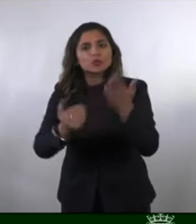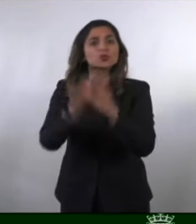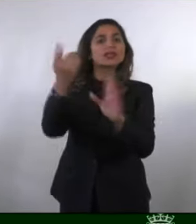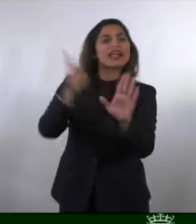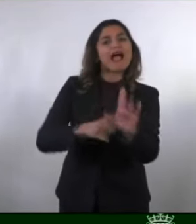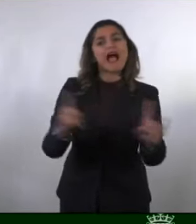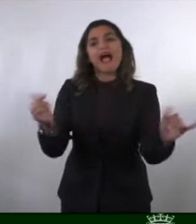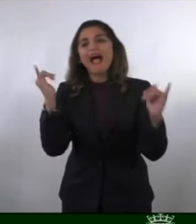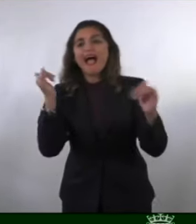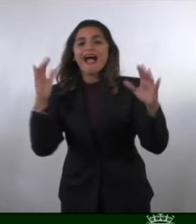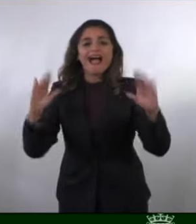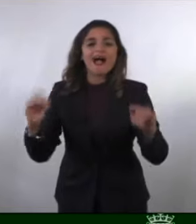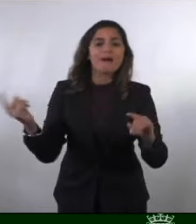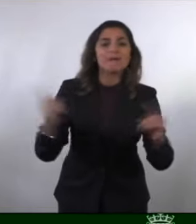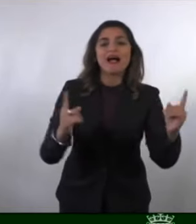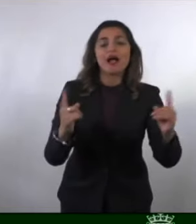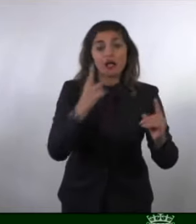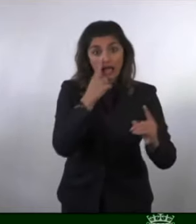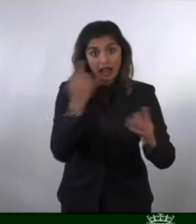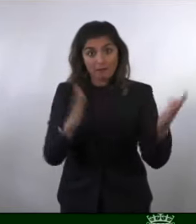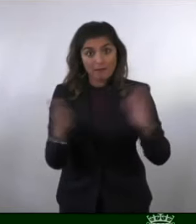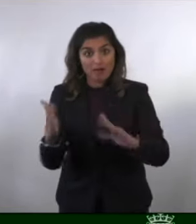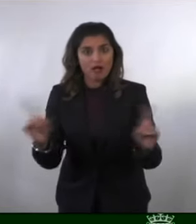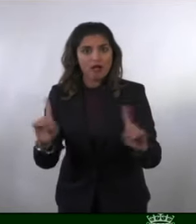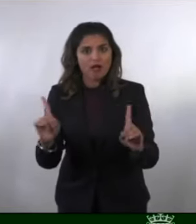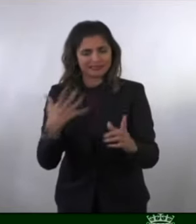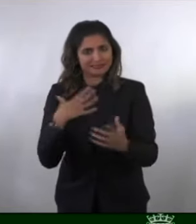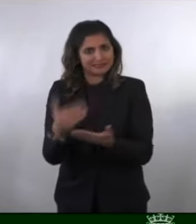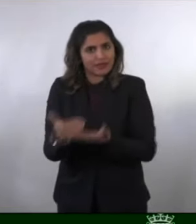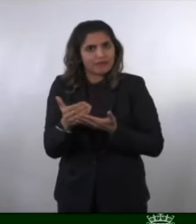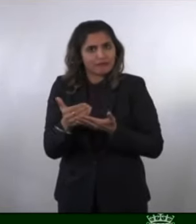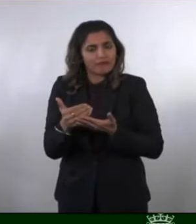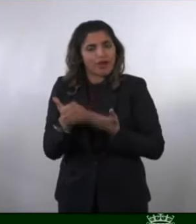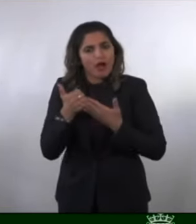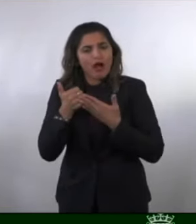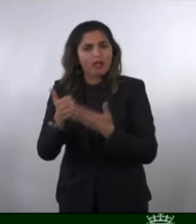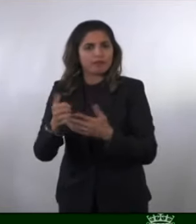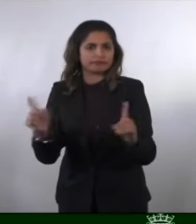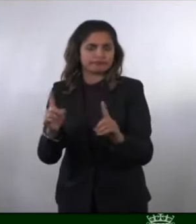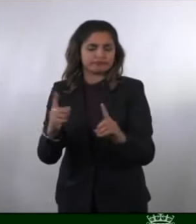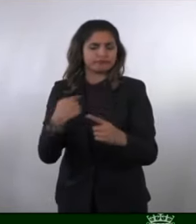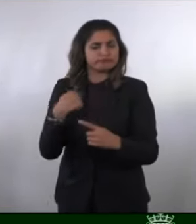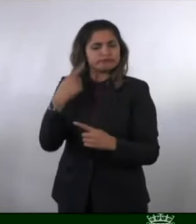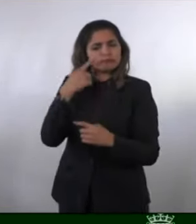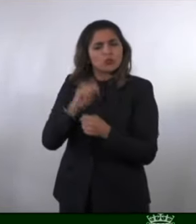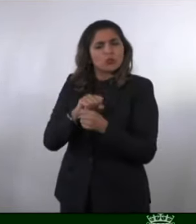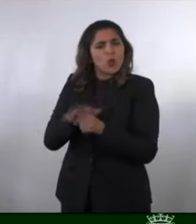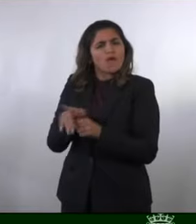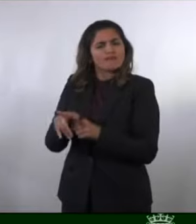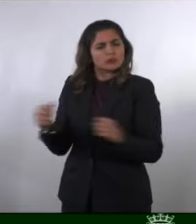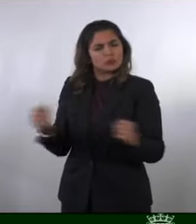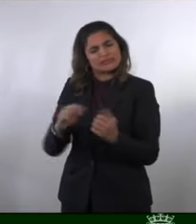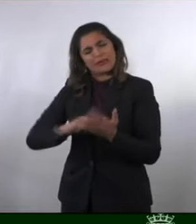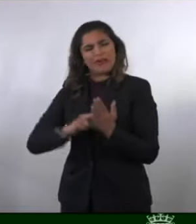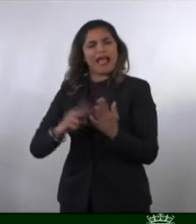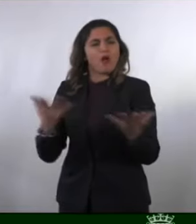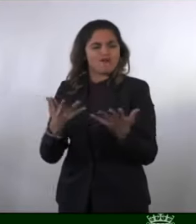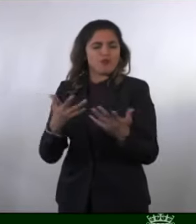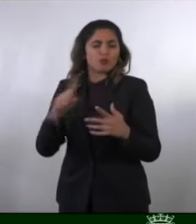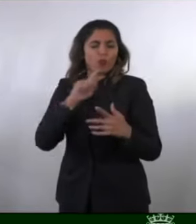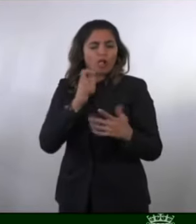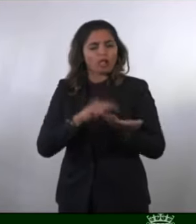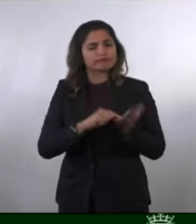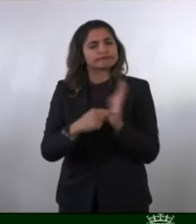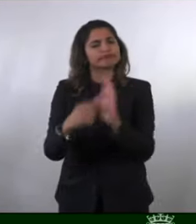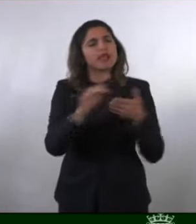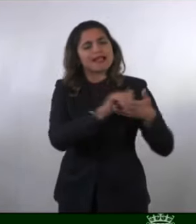as giving reassurance to the communities in which they're situated. I understand from the COVID winter plan that guidance will follow suit, but on behalf of the Government, can the